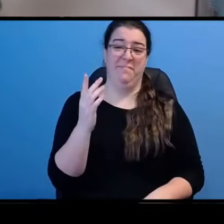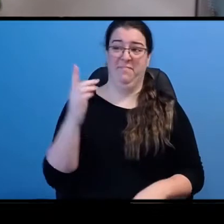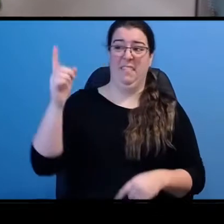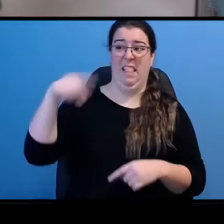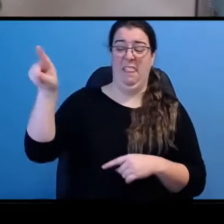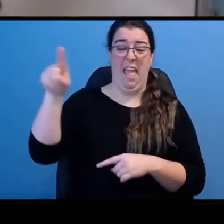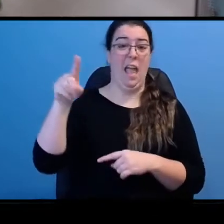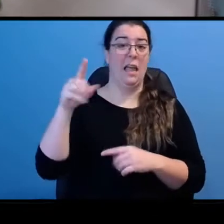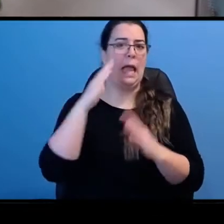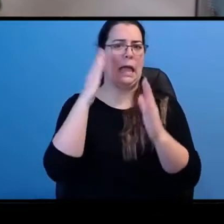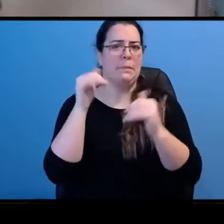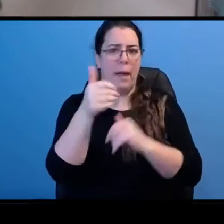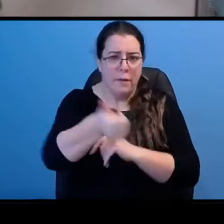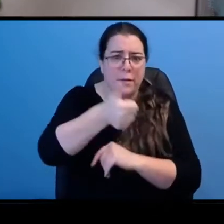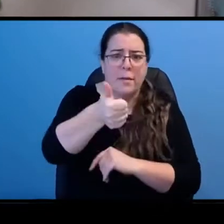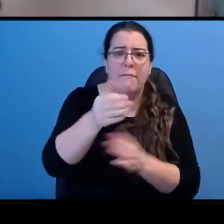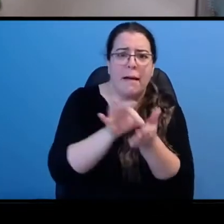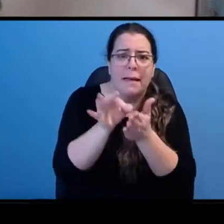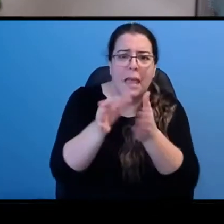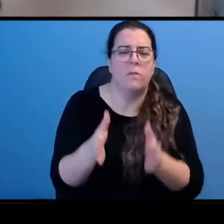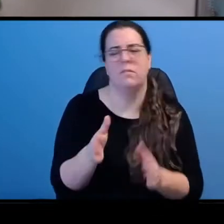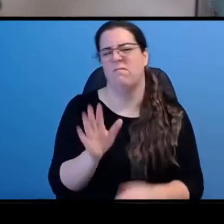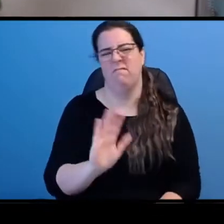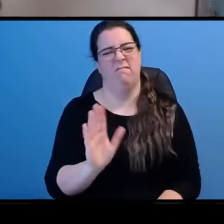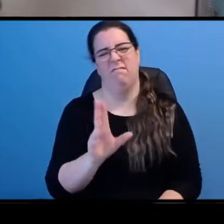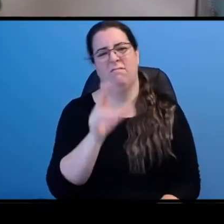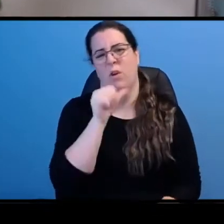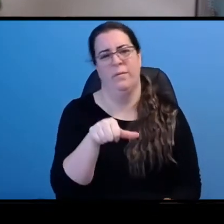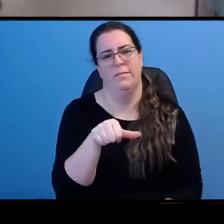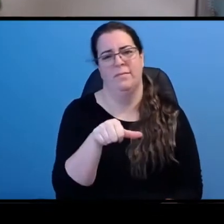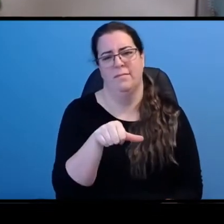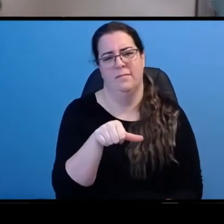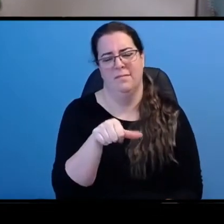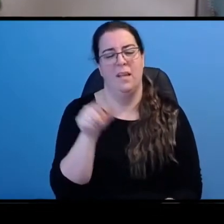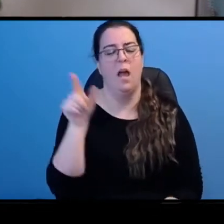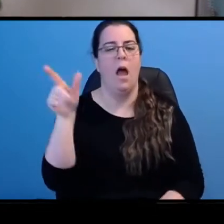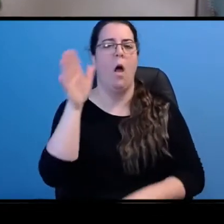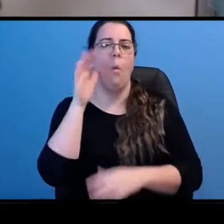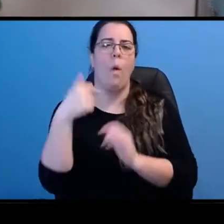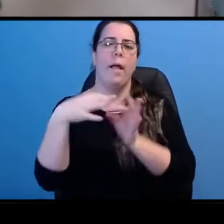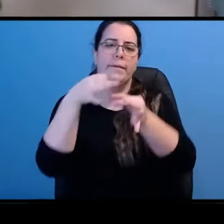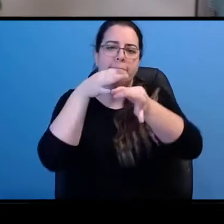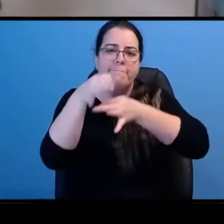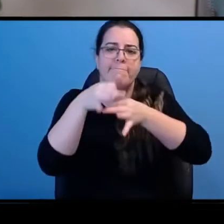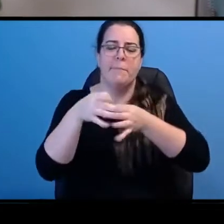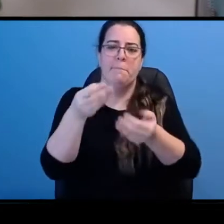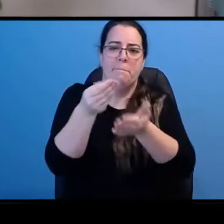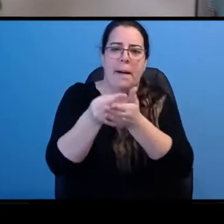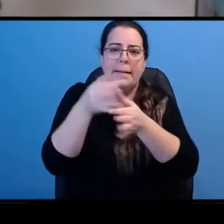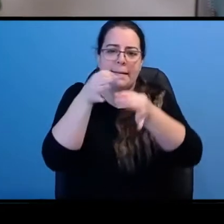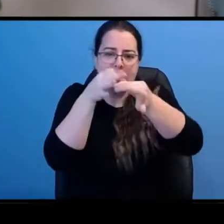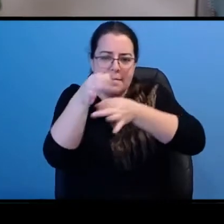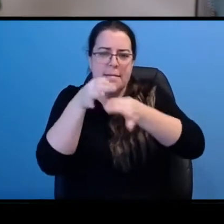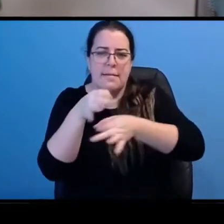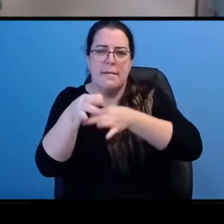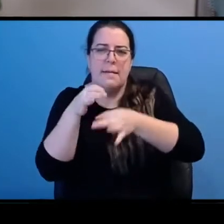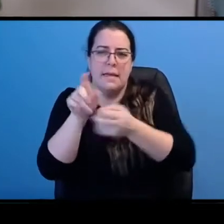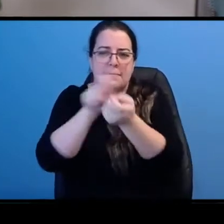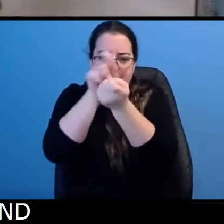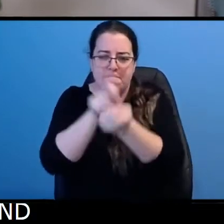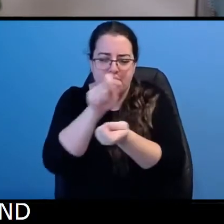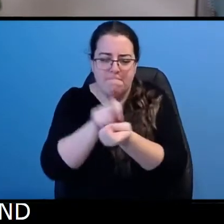they provide you with templates so you understand how they want to see the money breakdowns and what falls under which